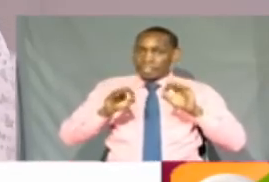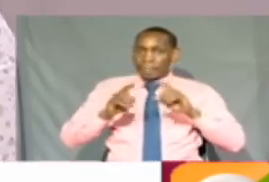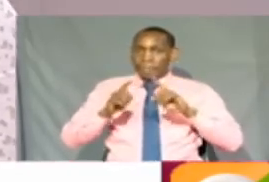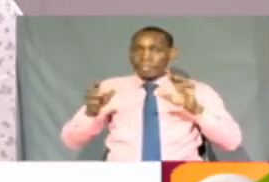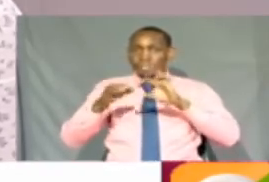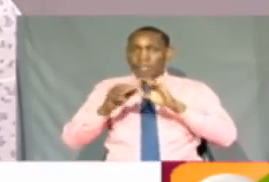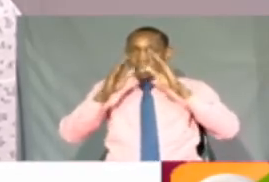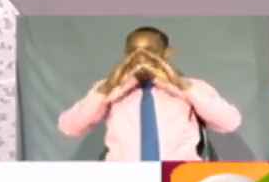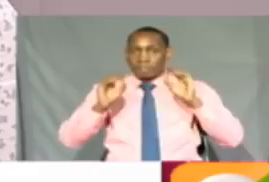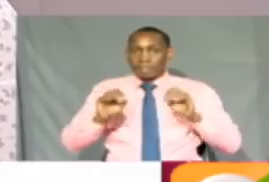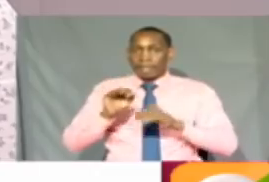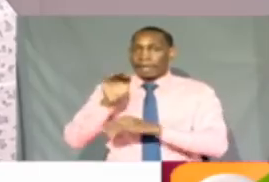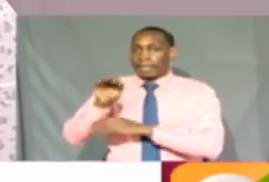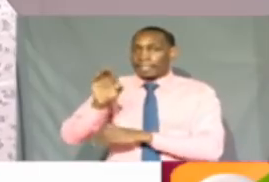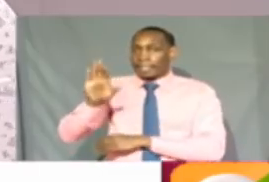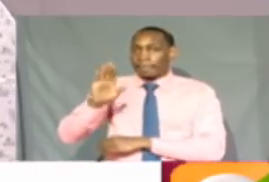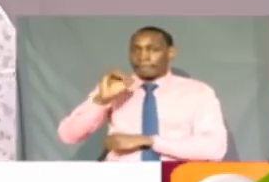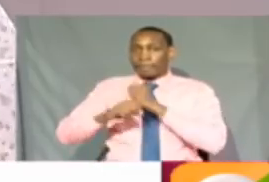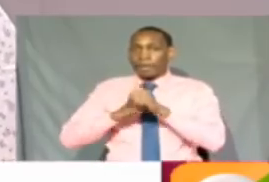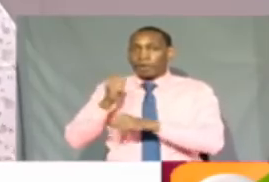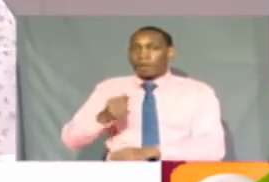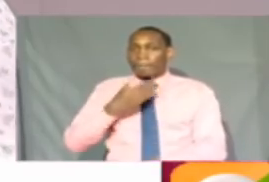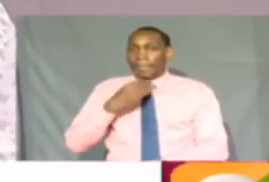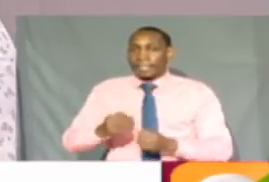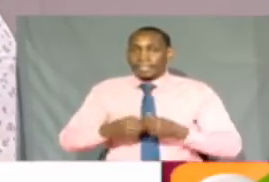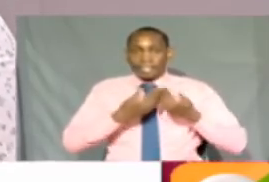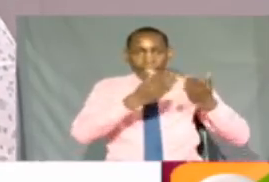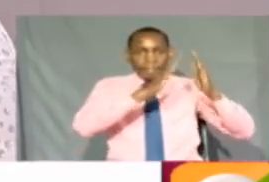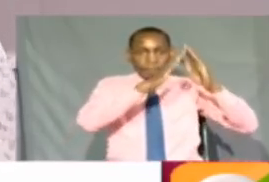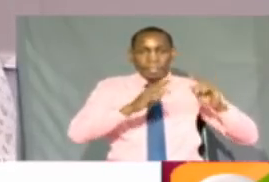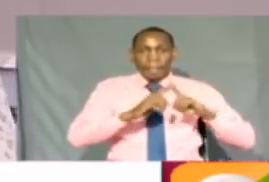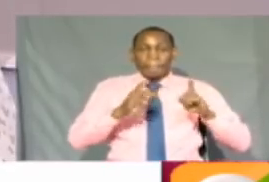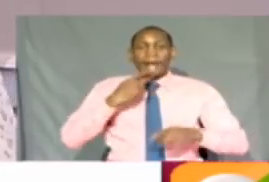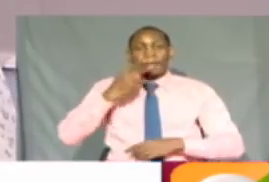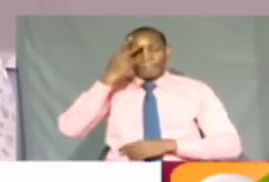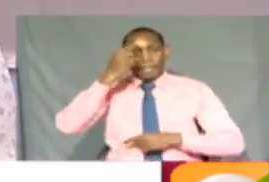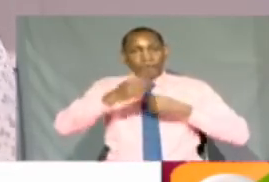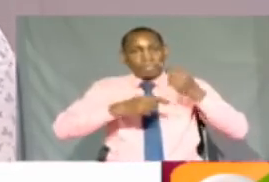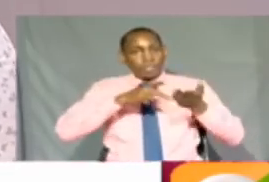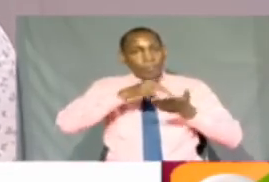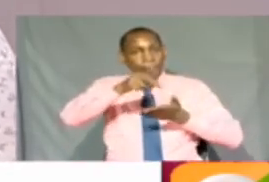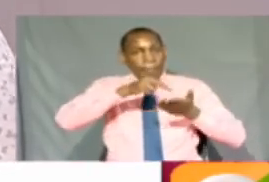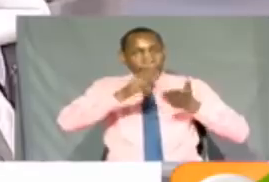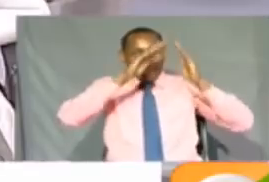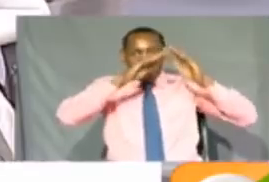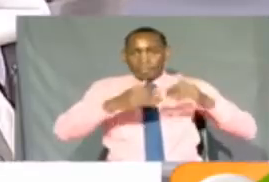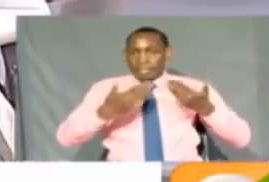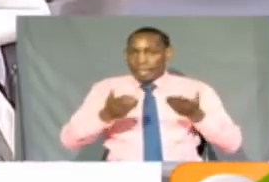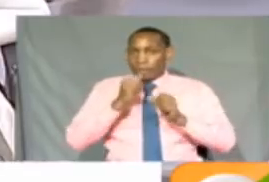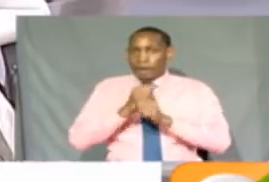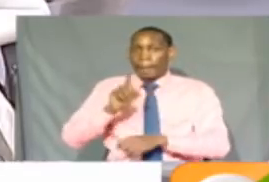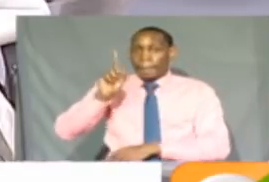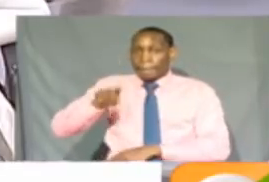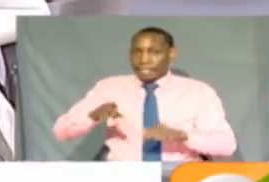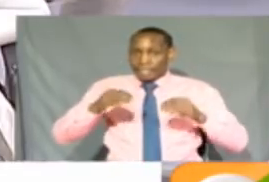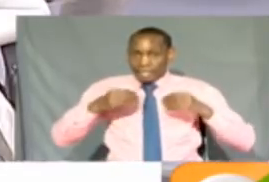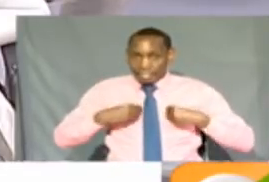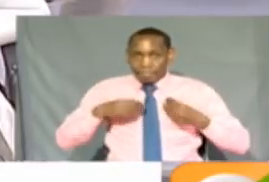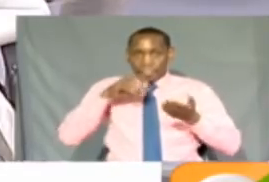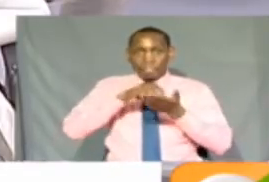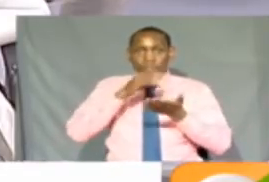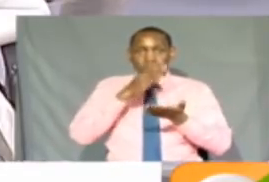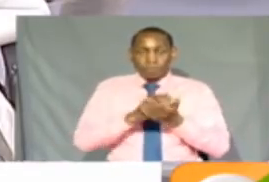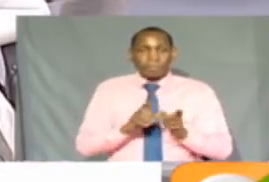asking a 25-year-old to give you a house. And no offense, maybe your parents are still renting. How? I mean, how does this work? We have to be realistic. And the worst thing